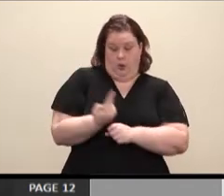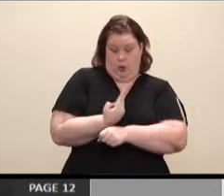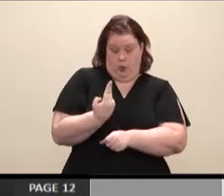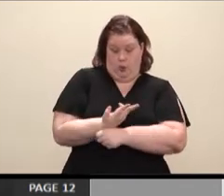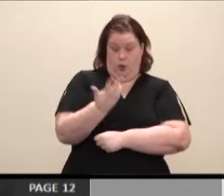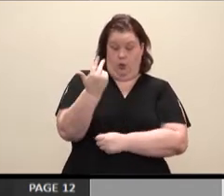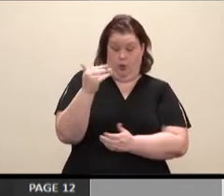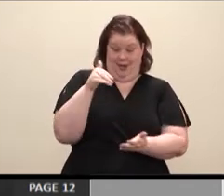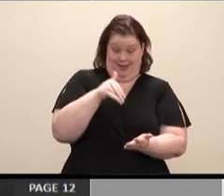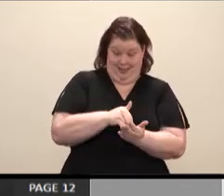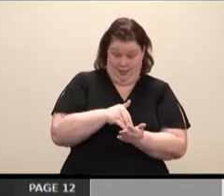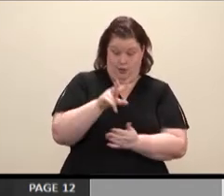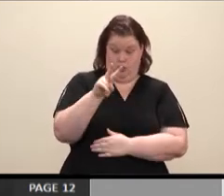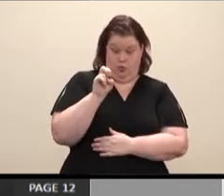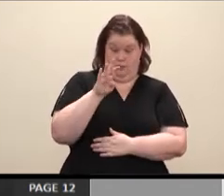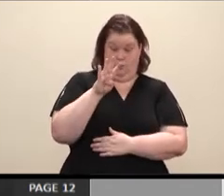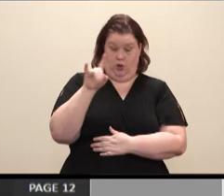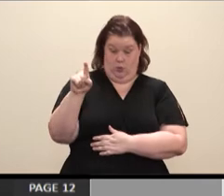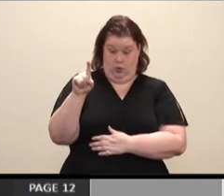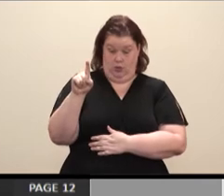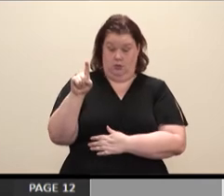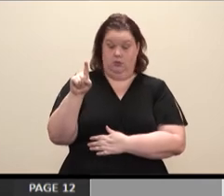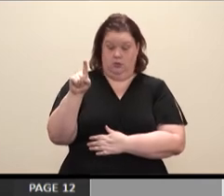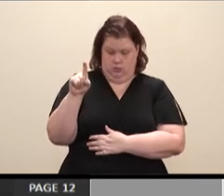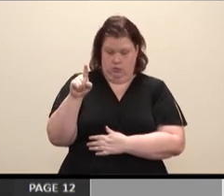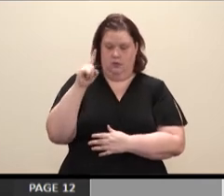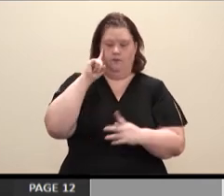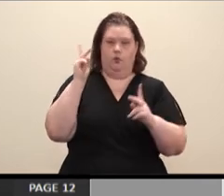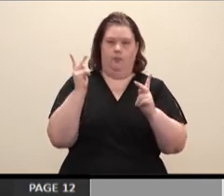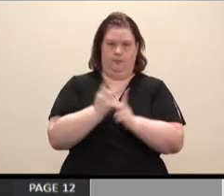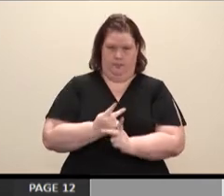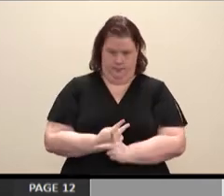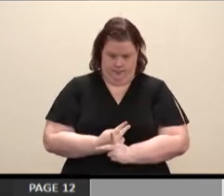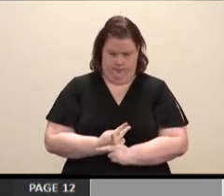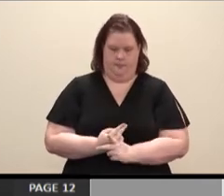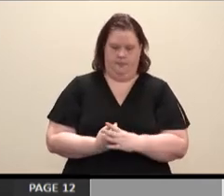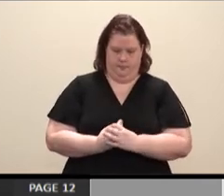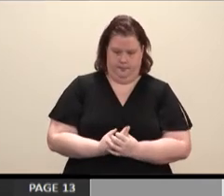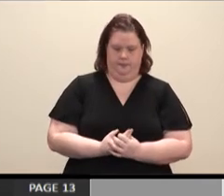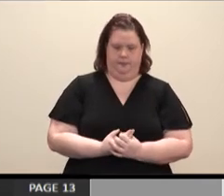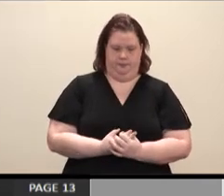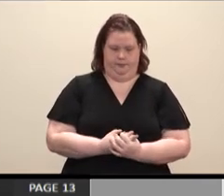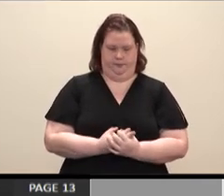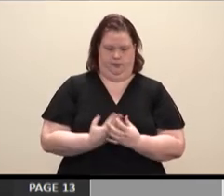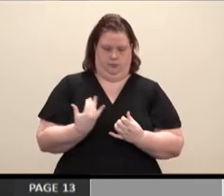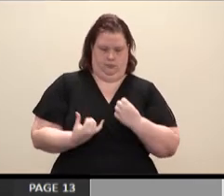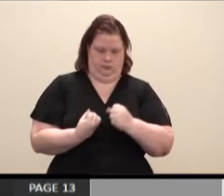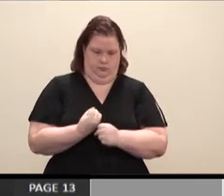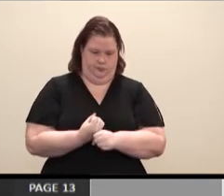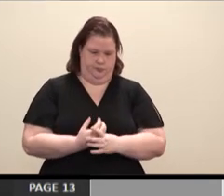13,241 for budget development purposes and calculating revenues in the current year.